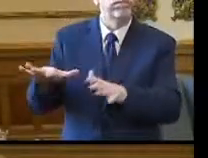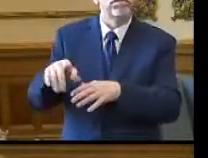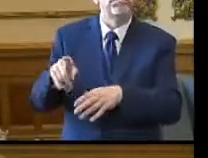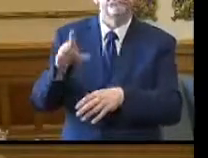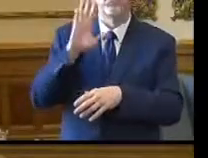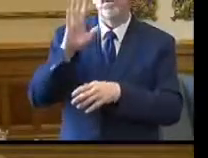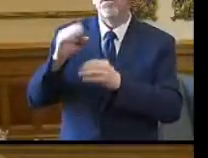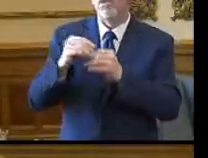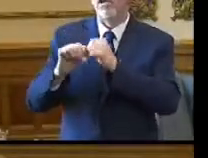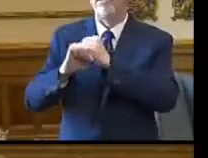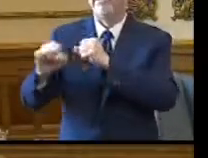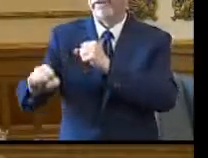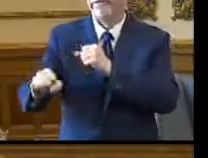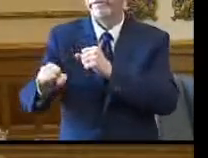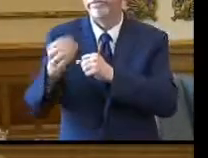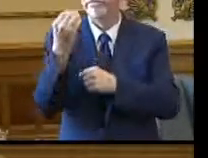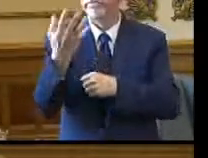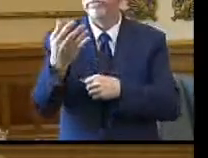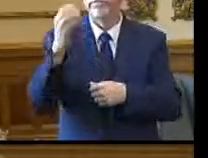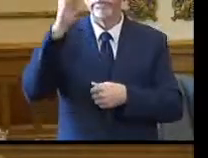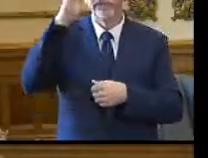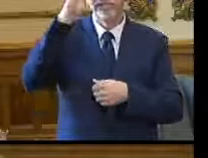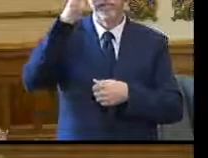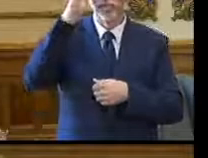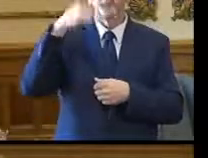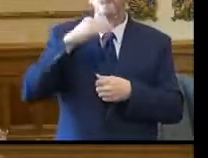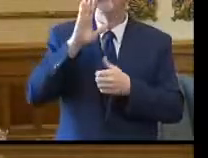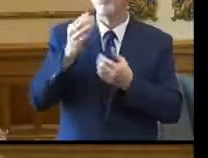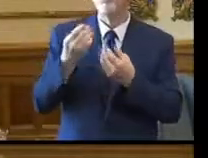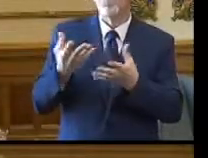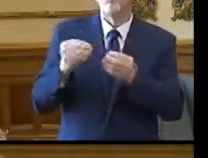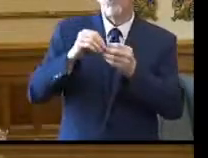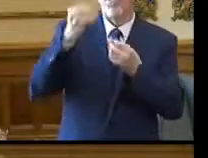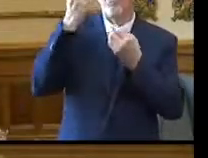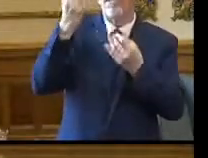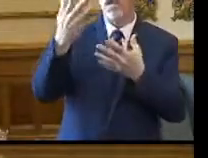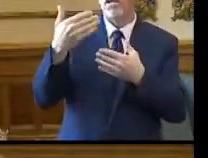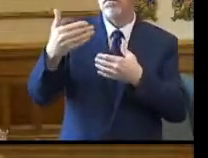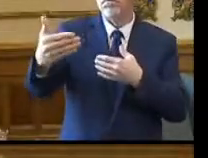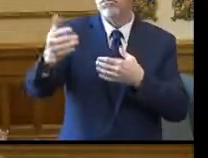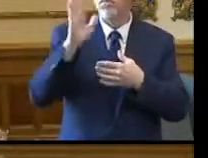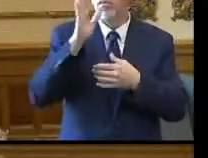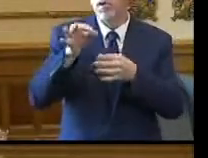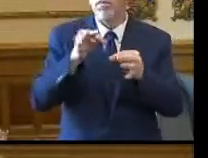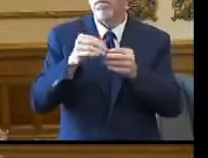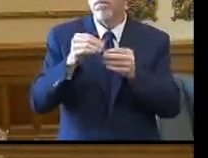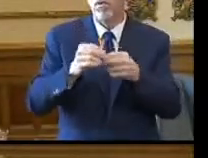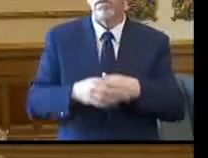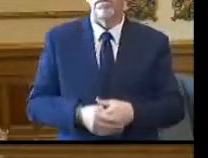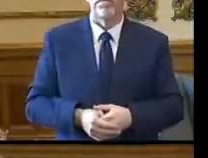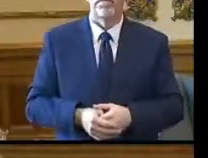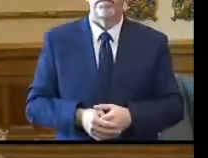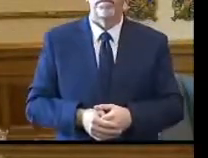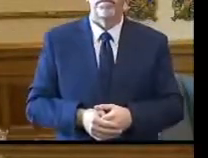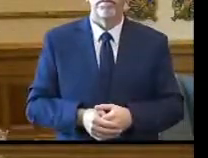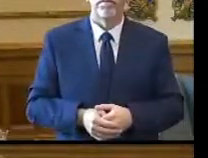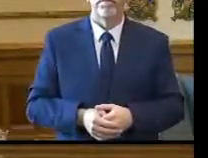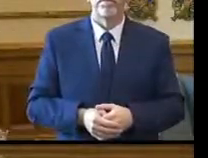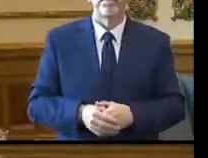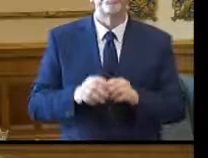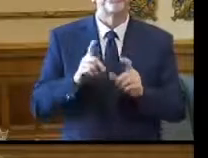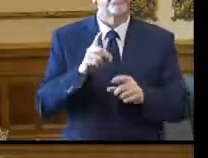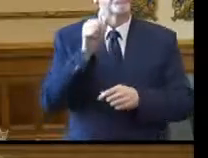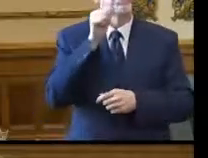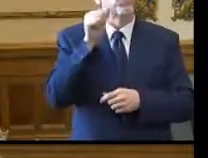take a bit longer. We will provide more information on this in the coming days. On